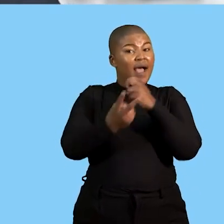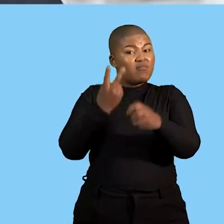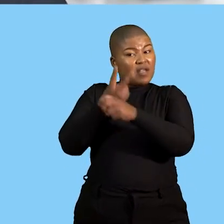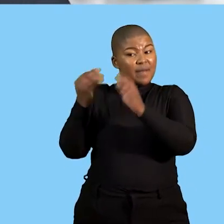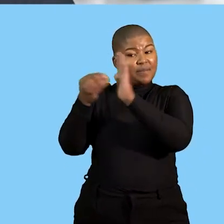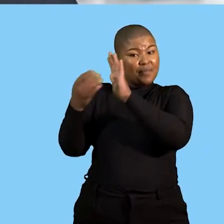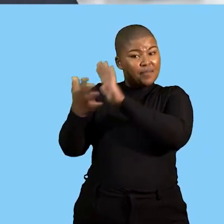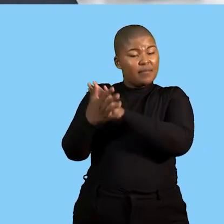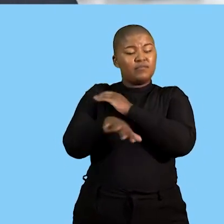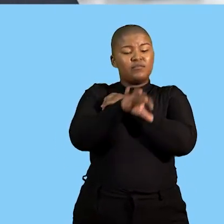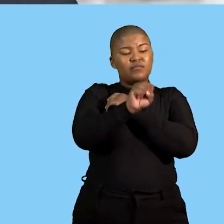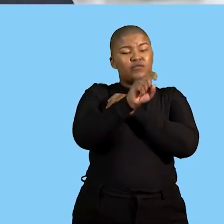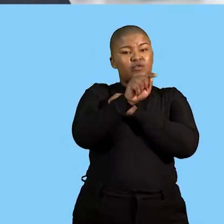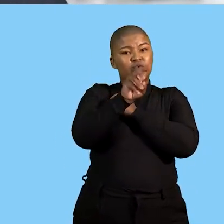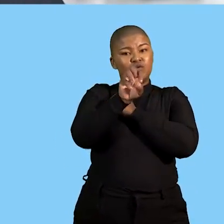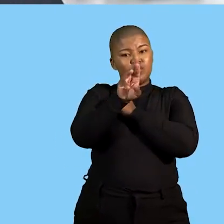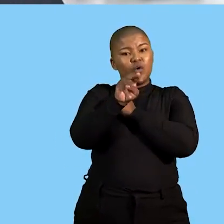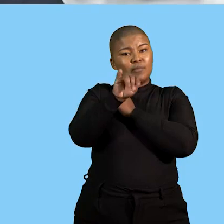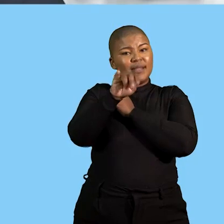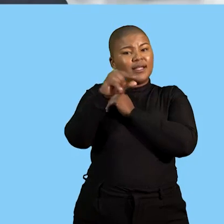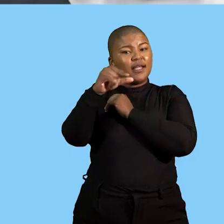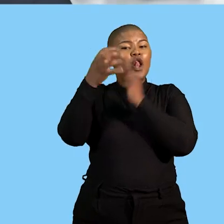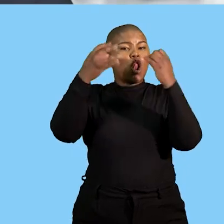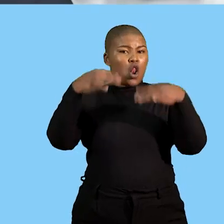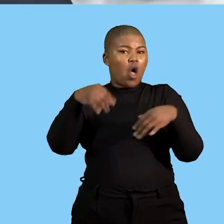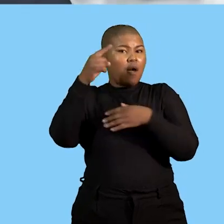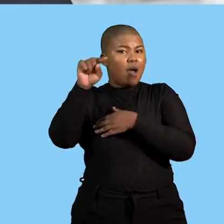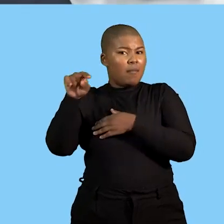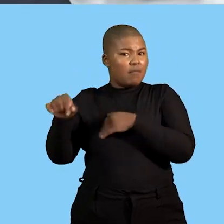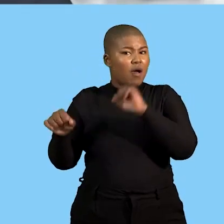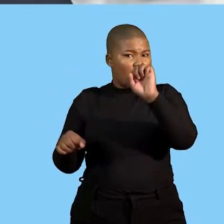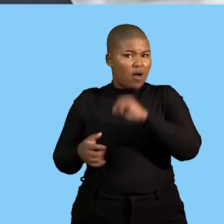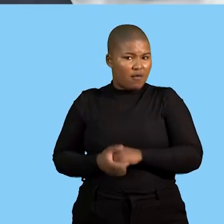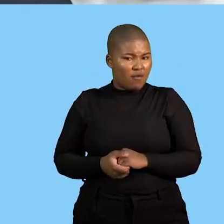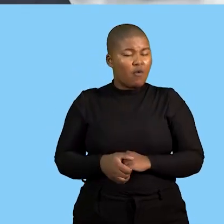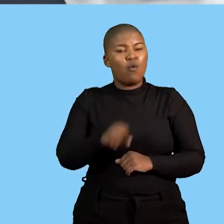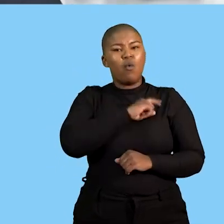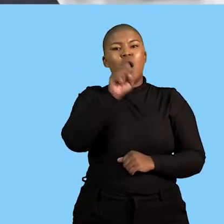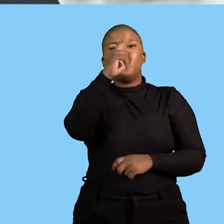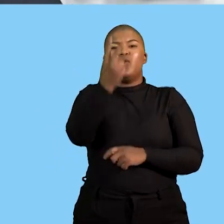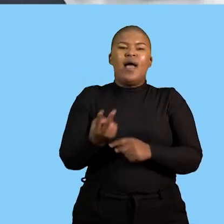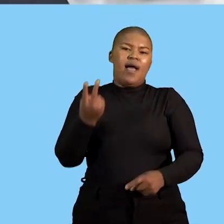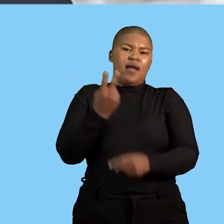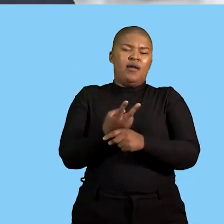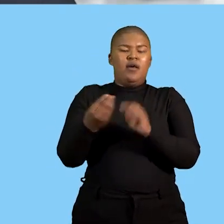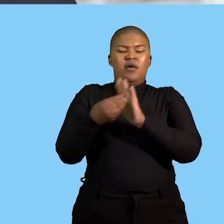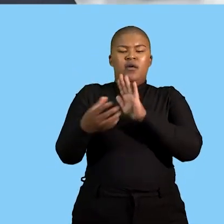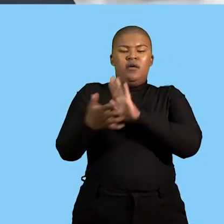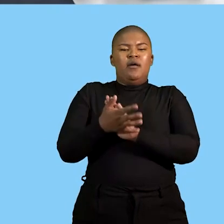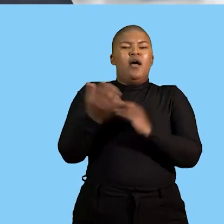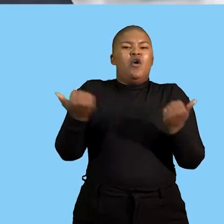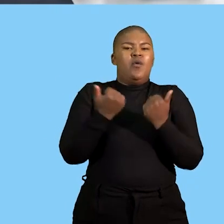your marks, or you will lose your responder due to the idea that now you are repeating a fact